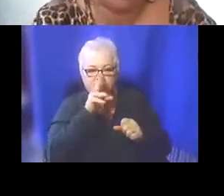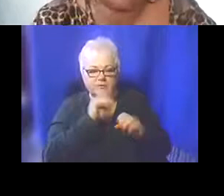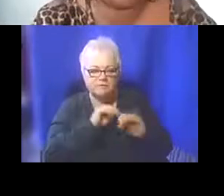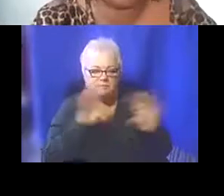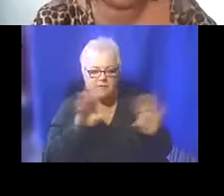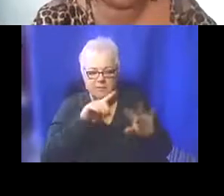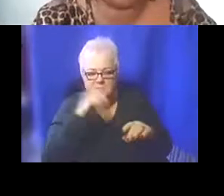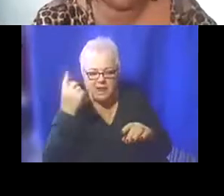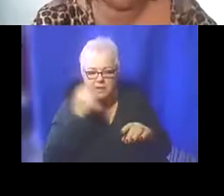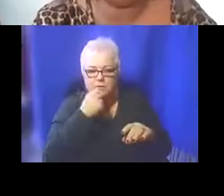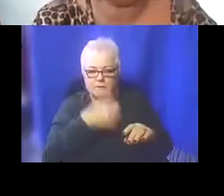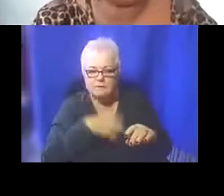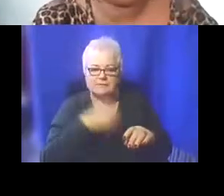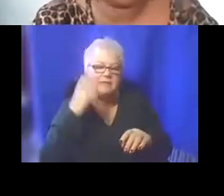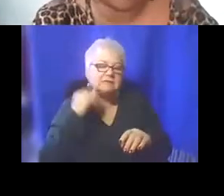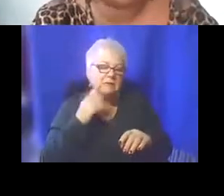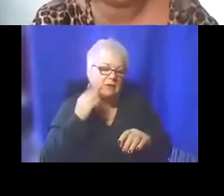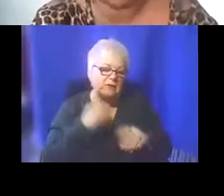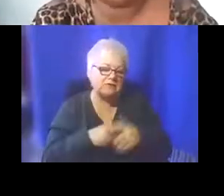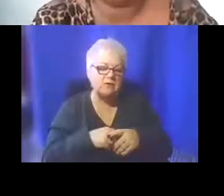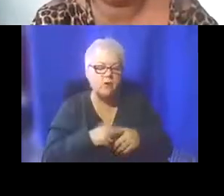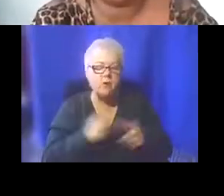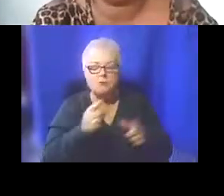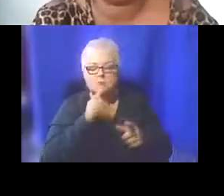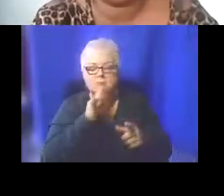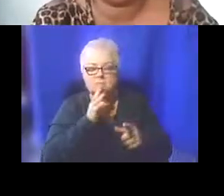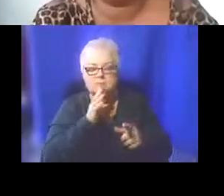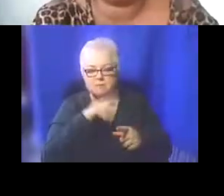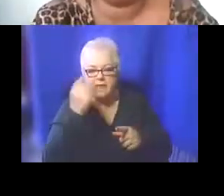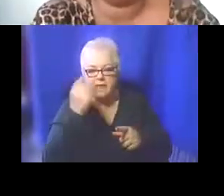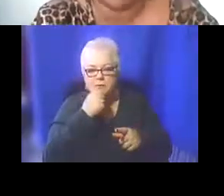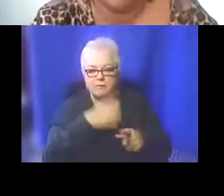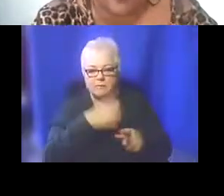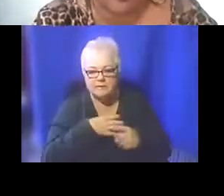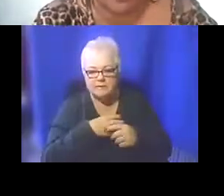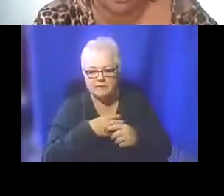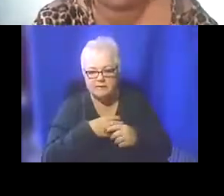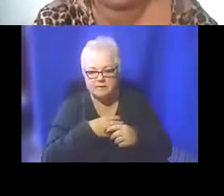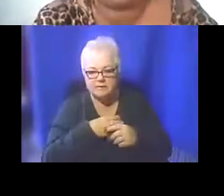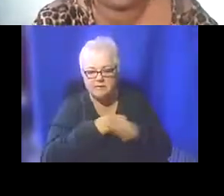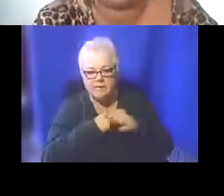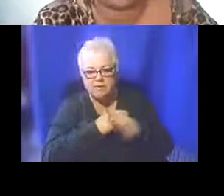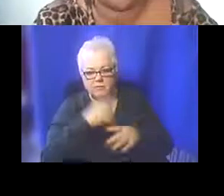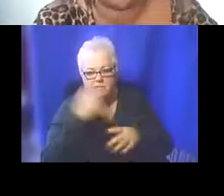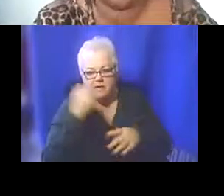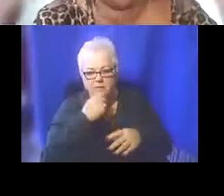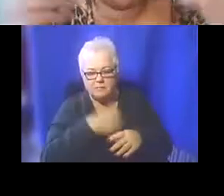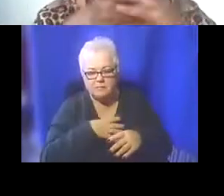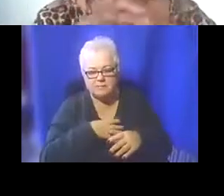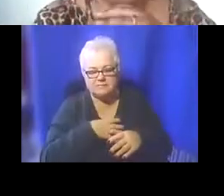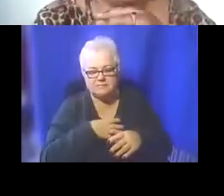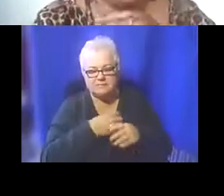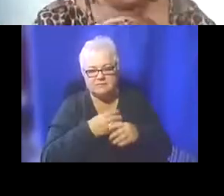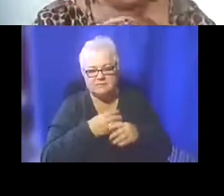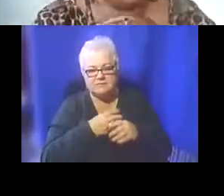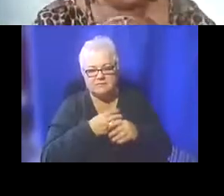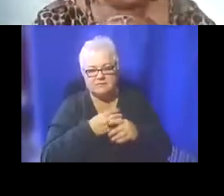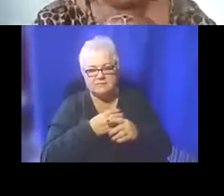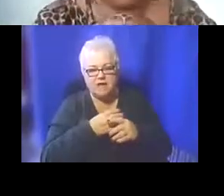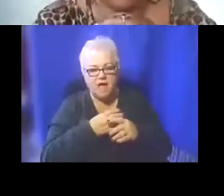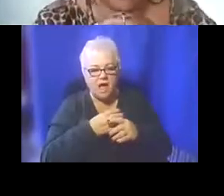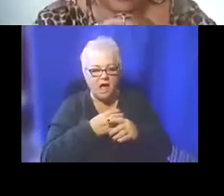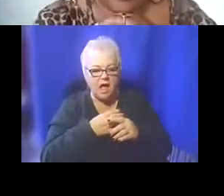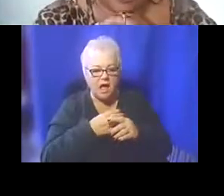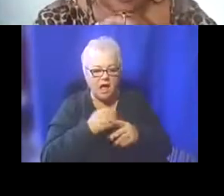women's experiences or vocalize Black women's, the barriers of Black women's face, right? I use